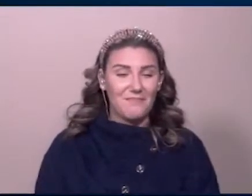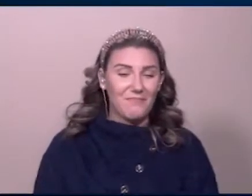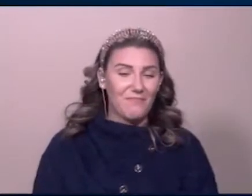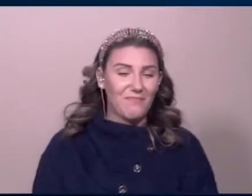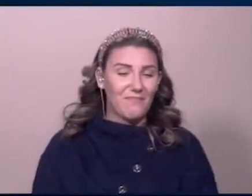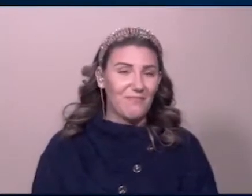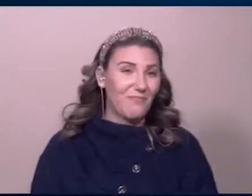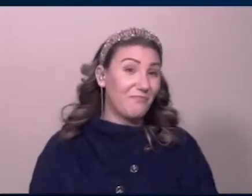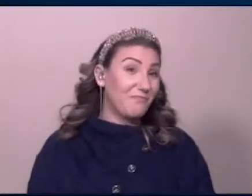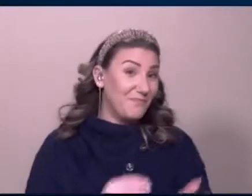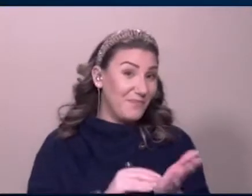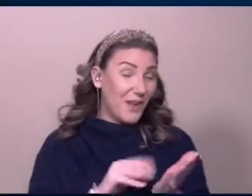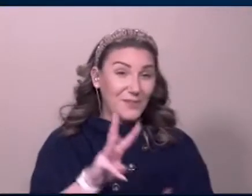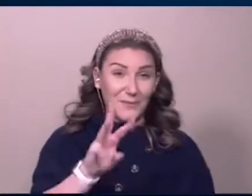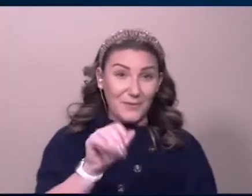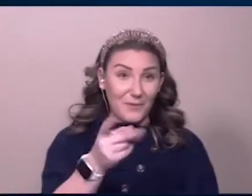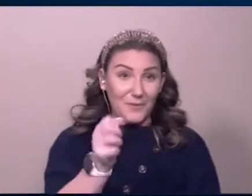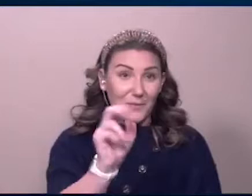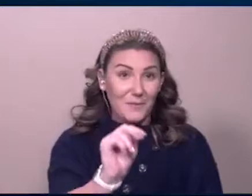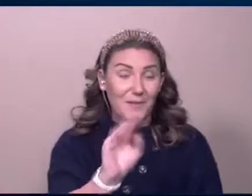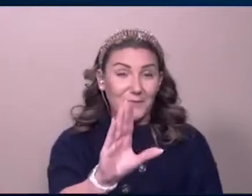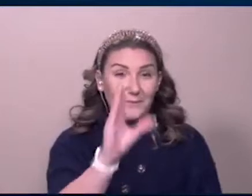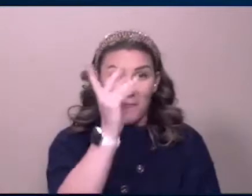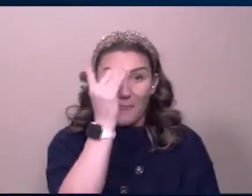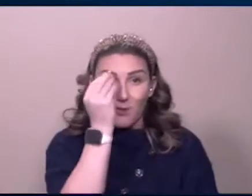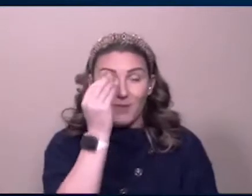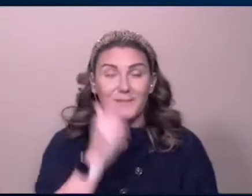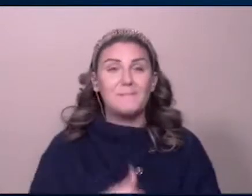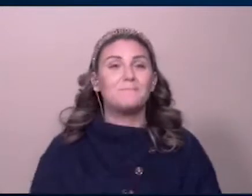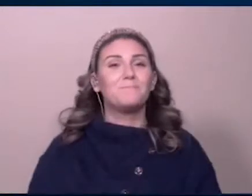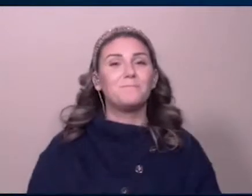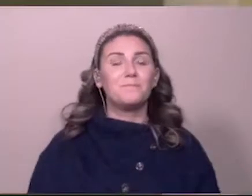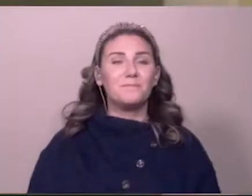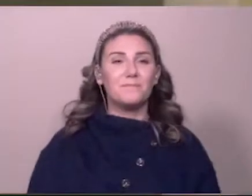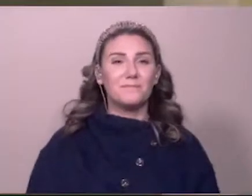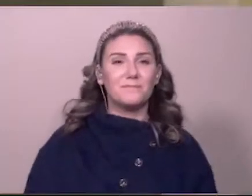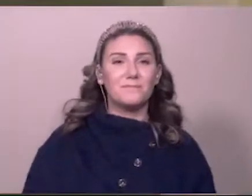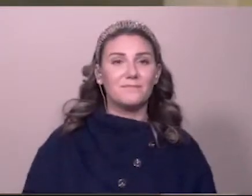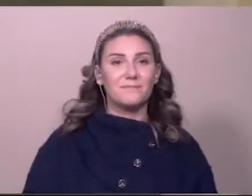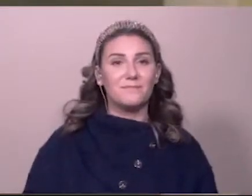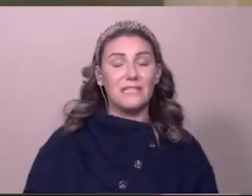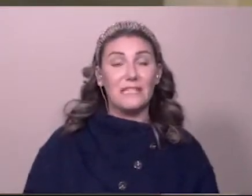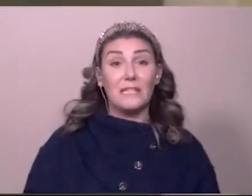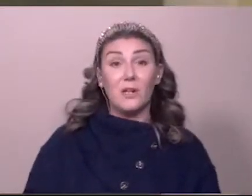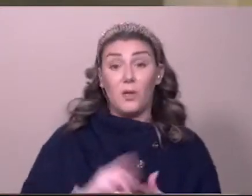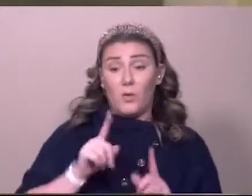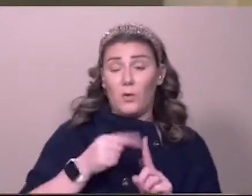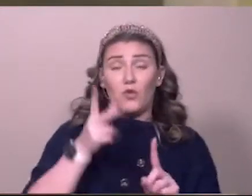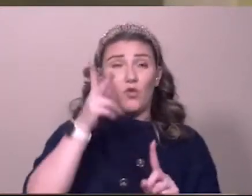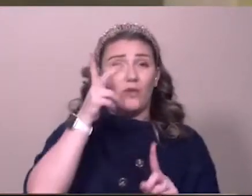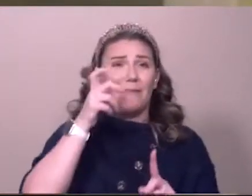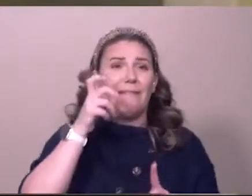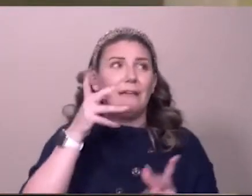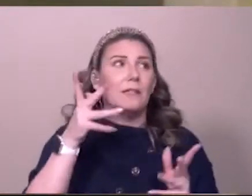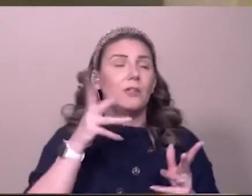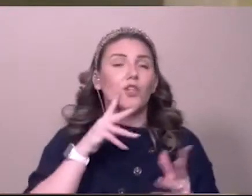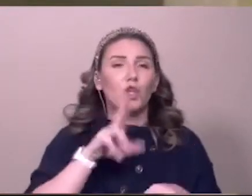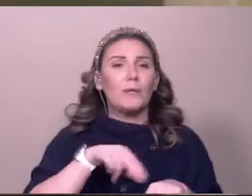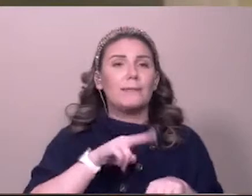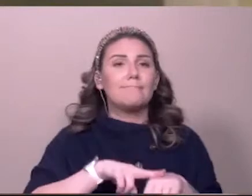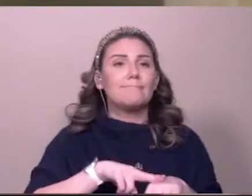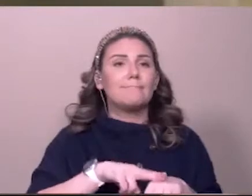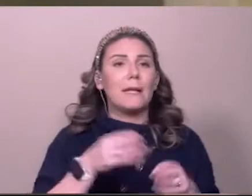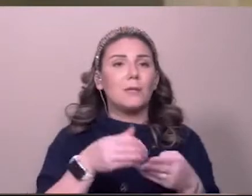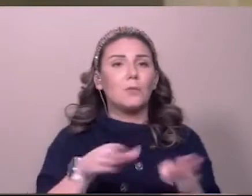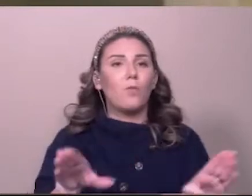Dr. Watson, thoughts? Well, I think that by the time we start hearing cases nationwide of